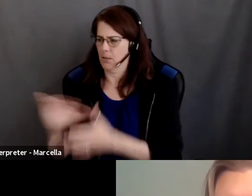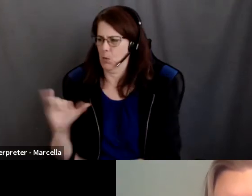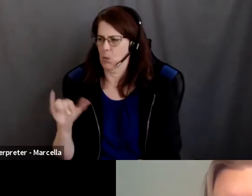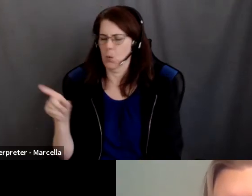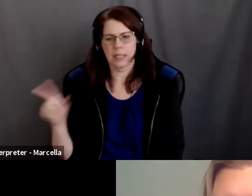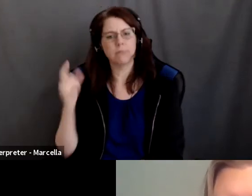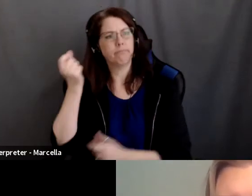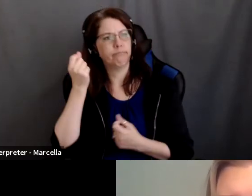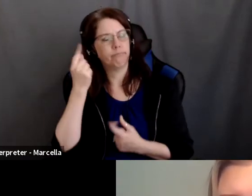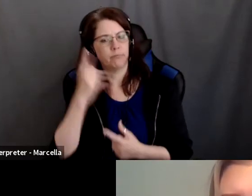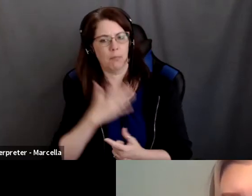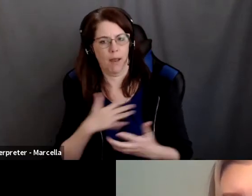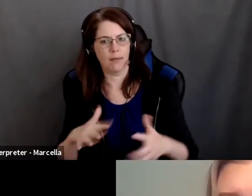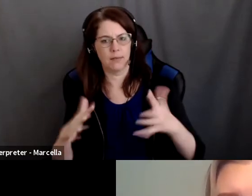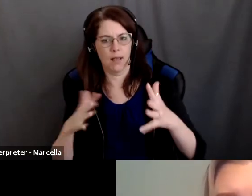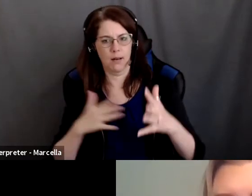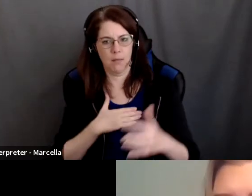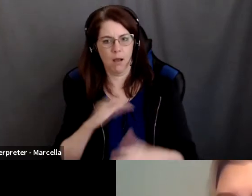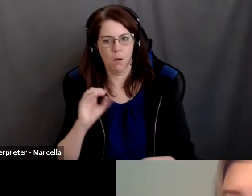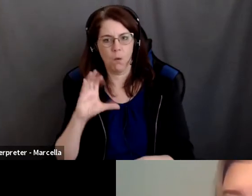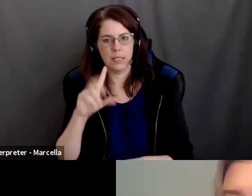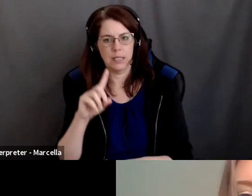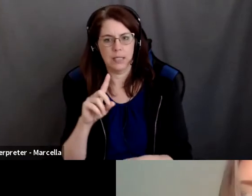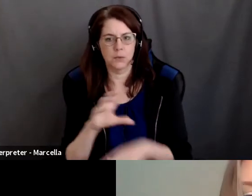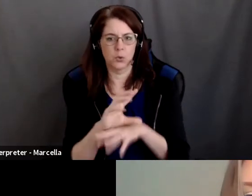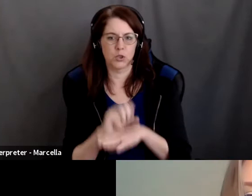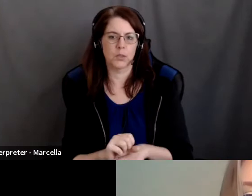being very understanding of my anxiety and my OCD rituals.